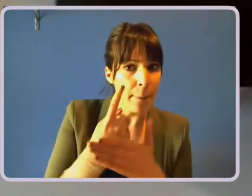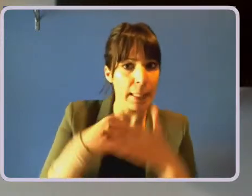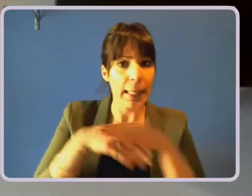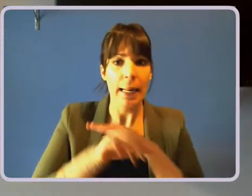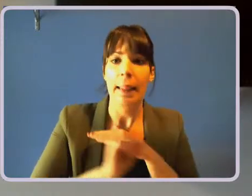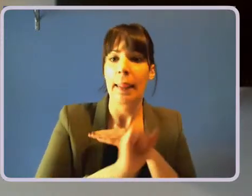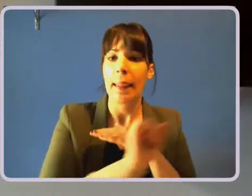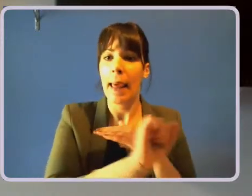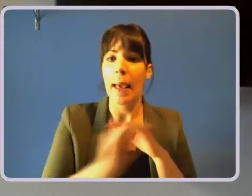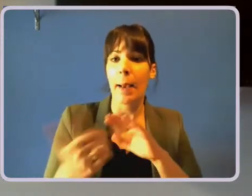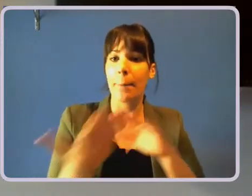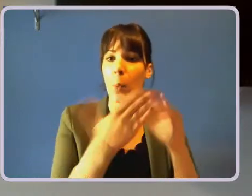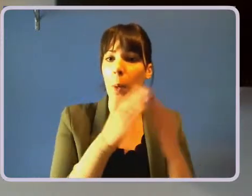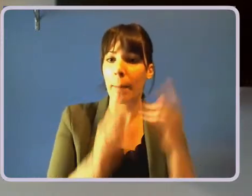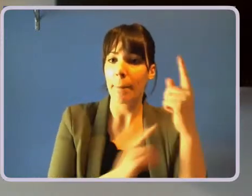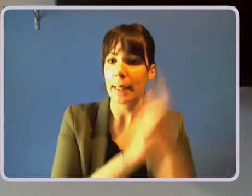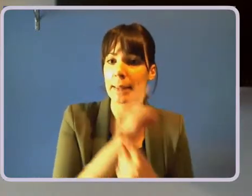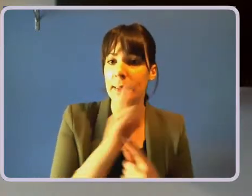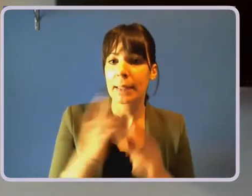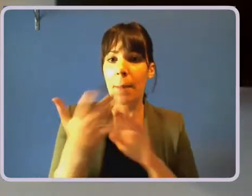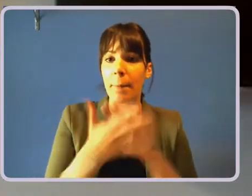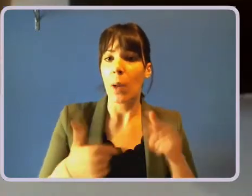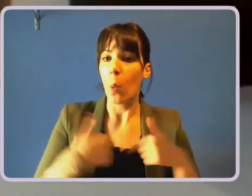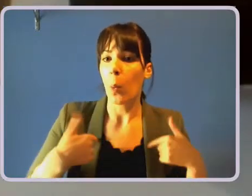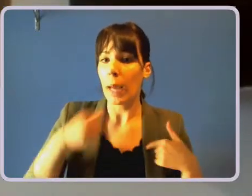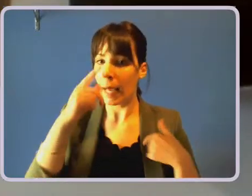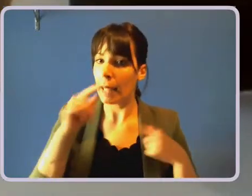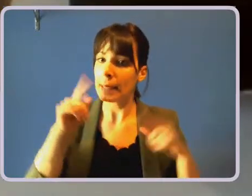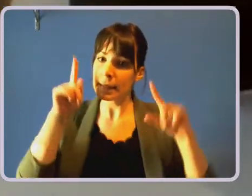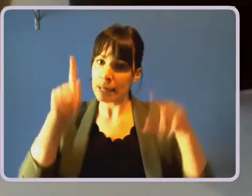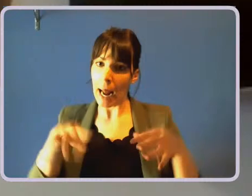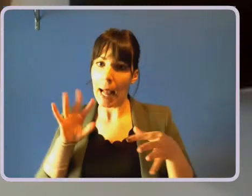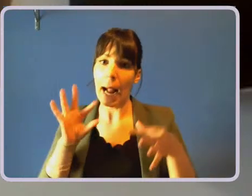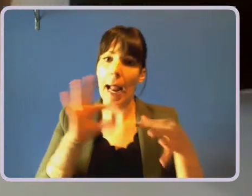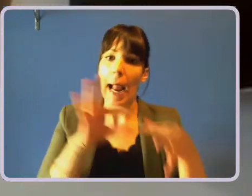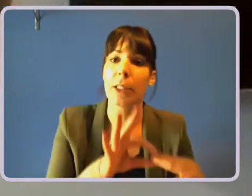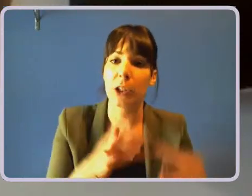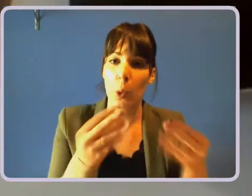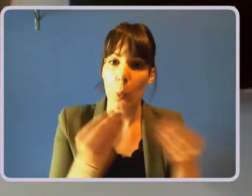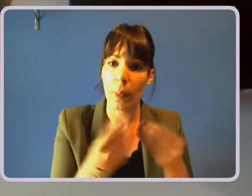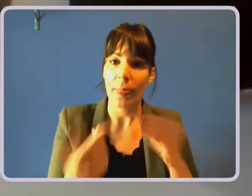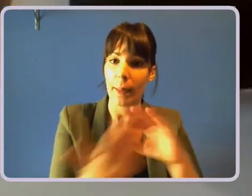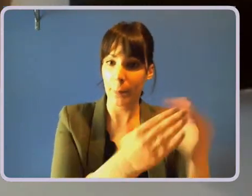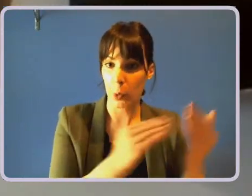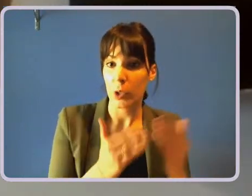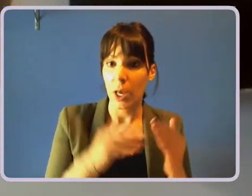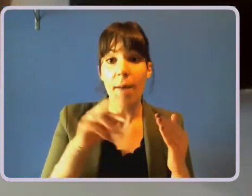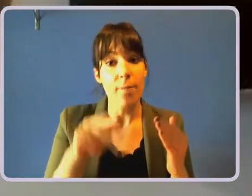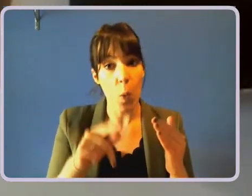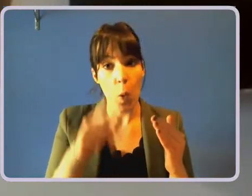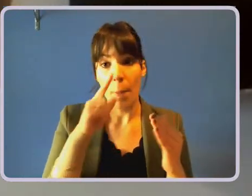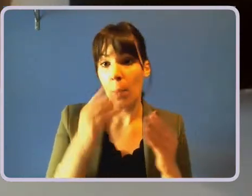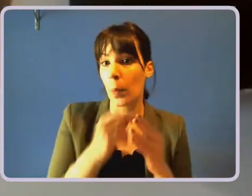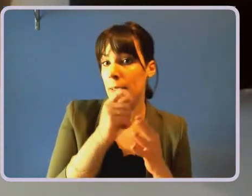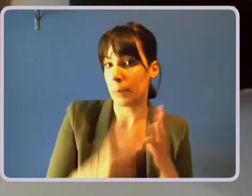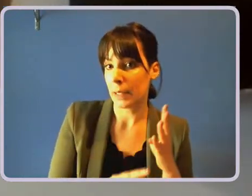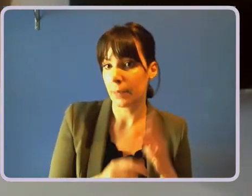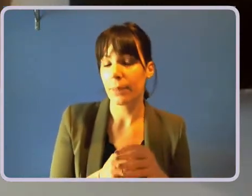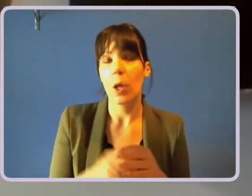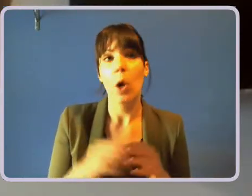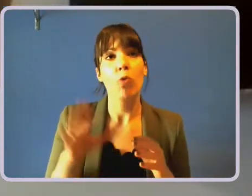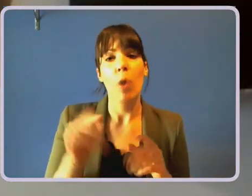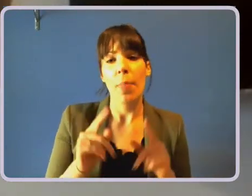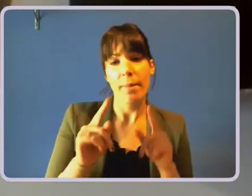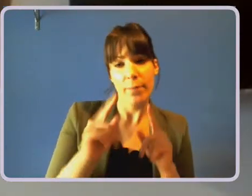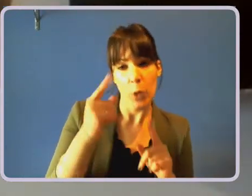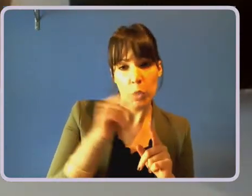engaging with our community for people with disabilities. From the 1st to the 10th of January,